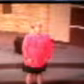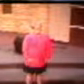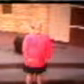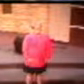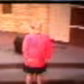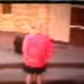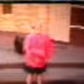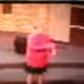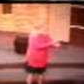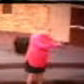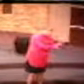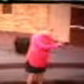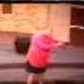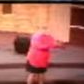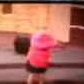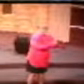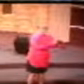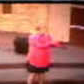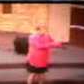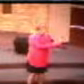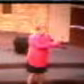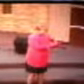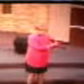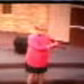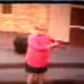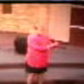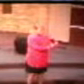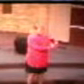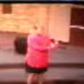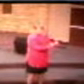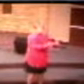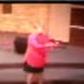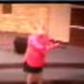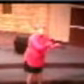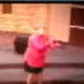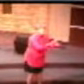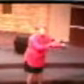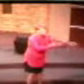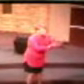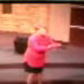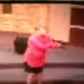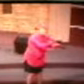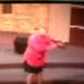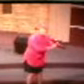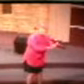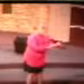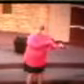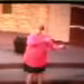And some people began to organize themselves, and they put together some food, and they thought, we're going to go find the bus.